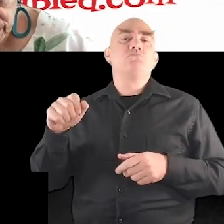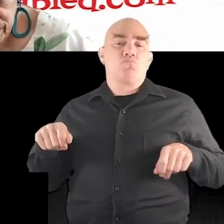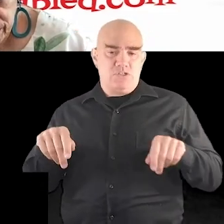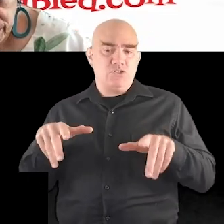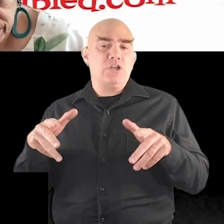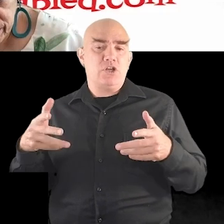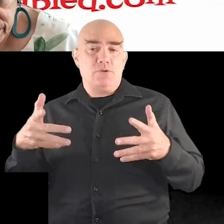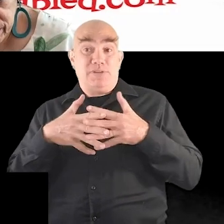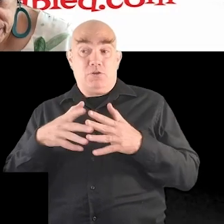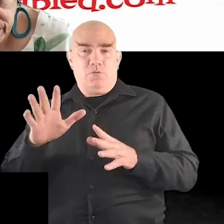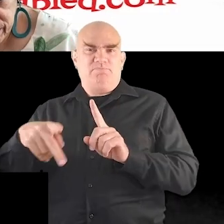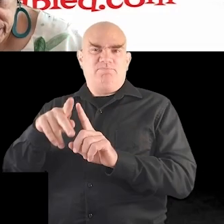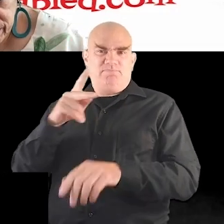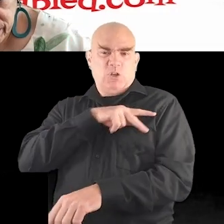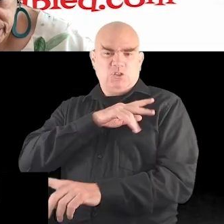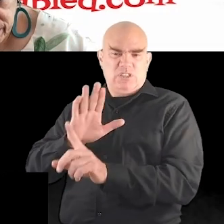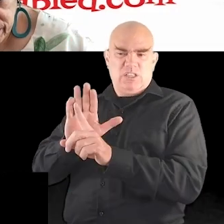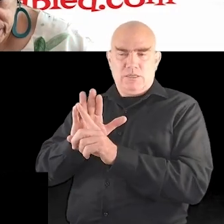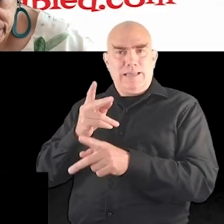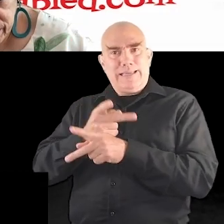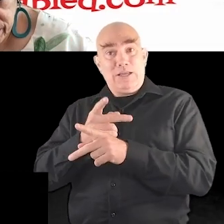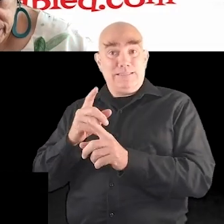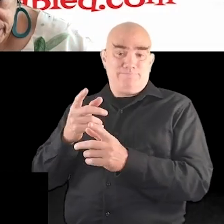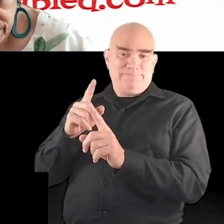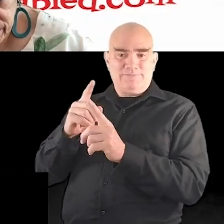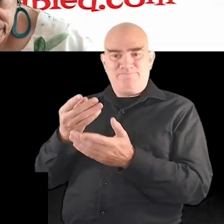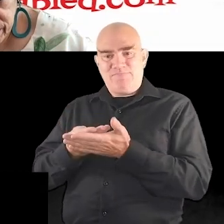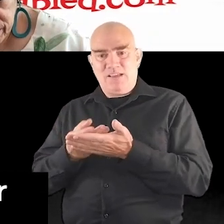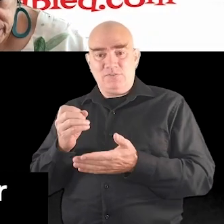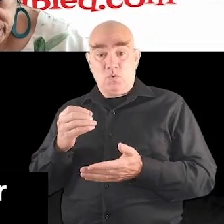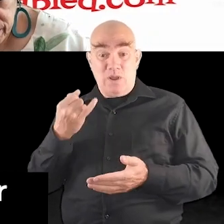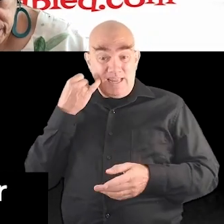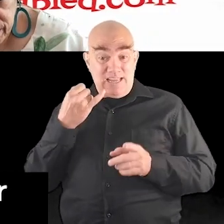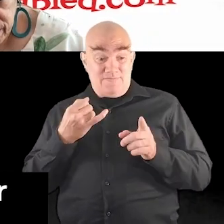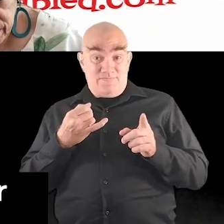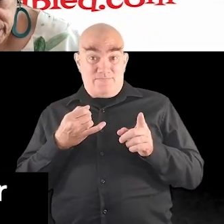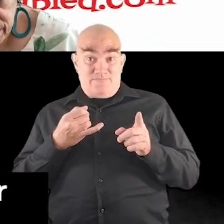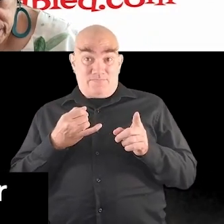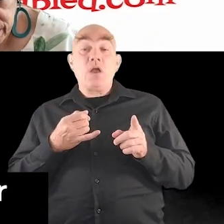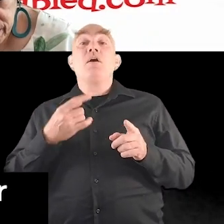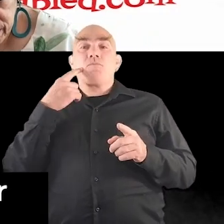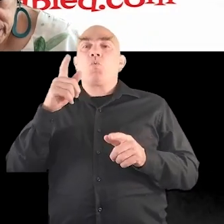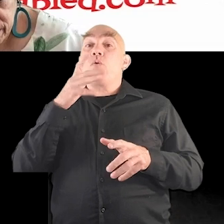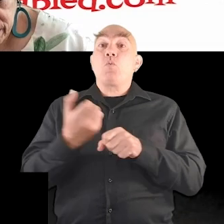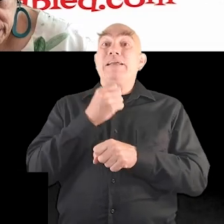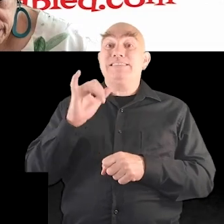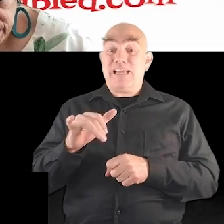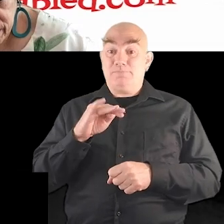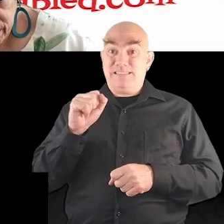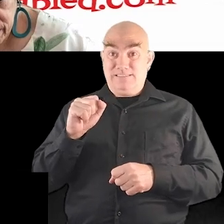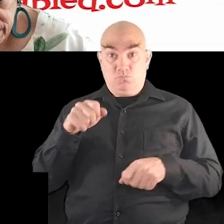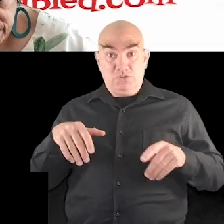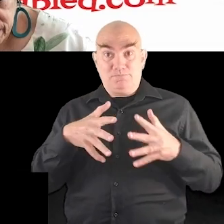to the Miss Wheelchair America's personal care attendance fund. So if she has to have a caretaker travel with